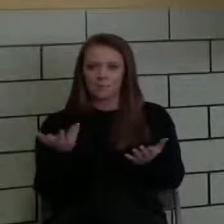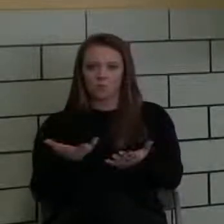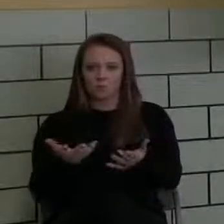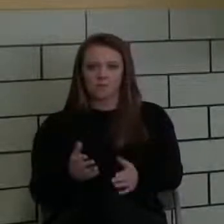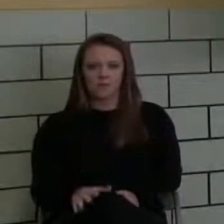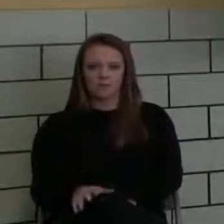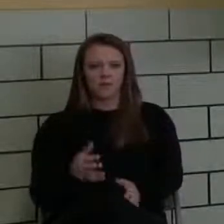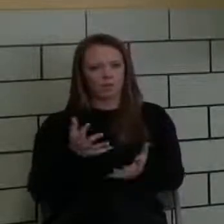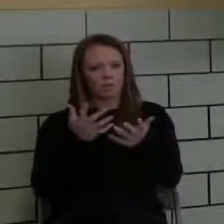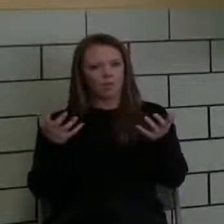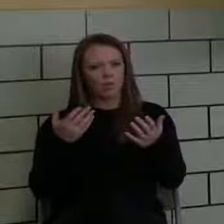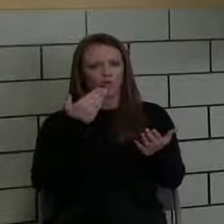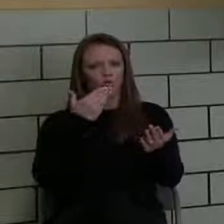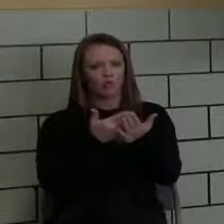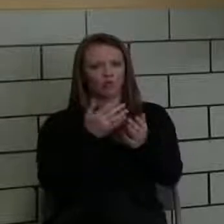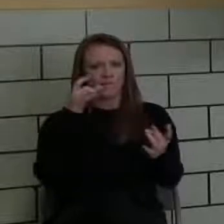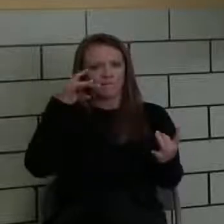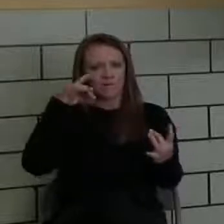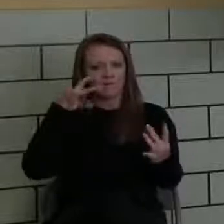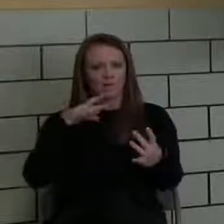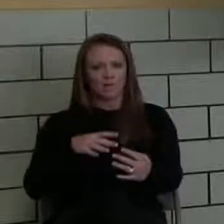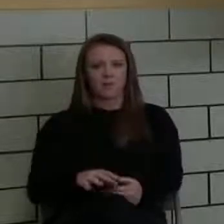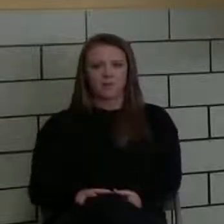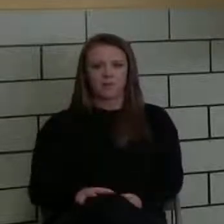lot of good feedback. A lot of it